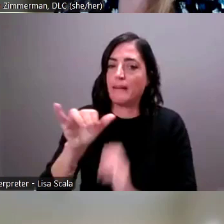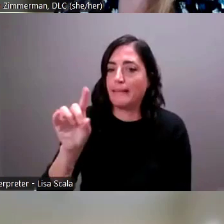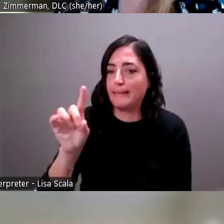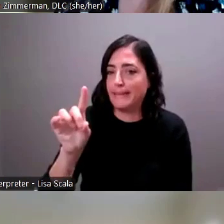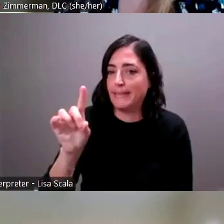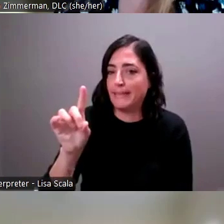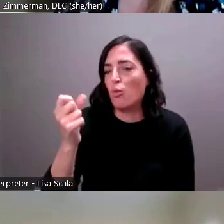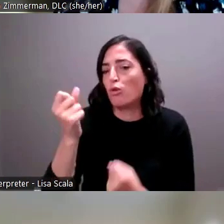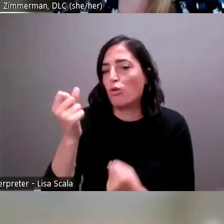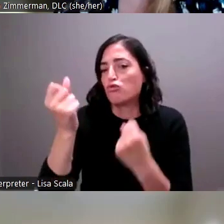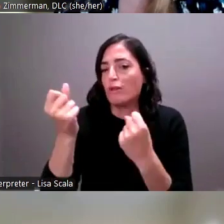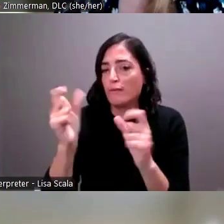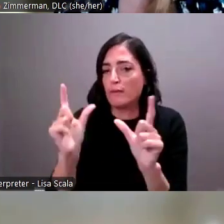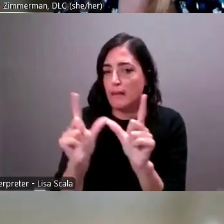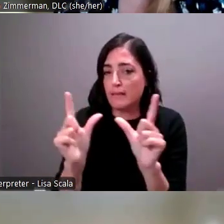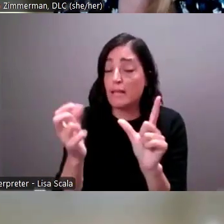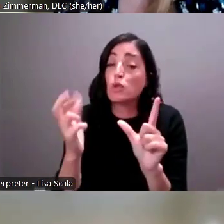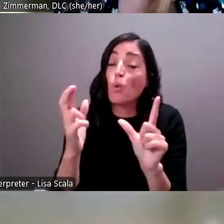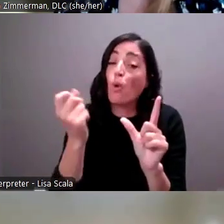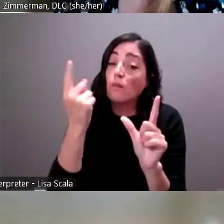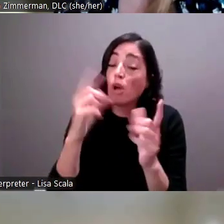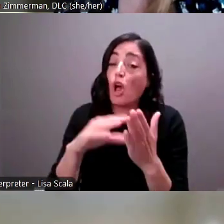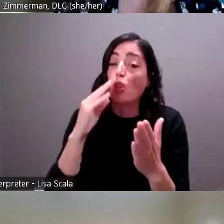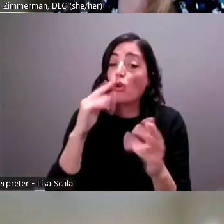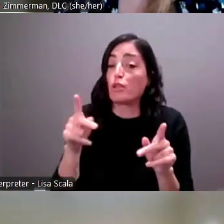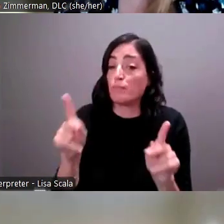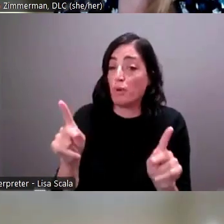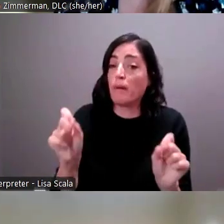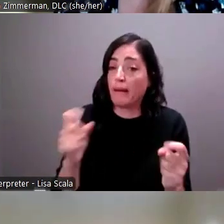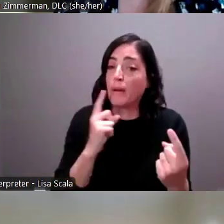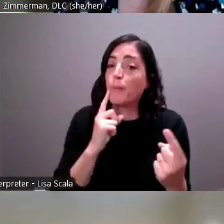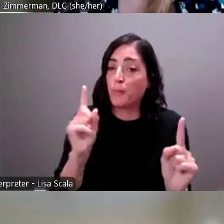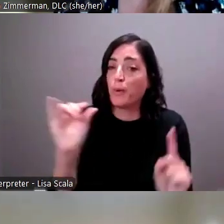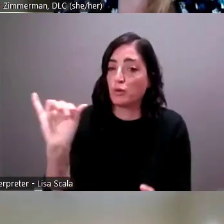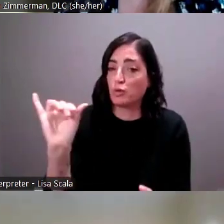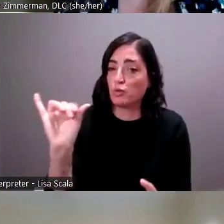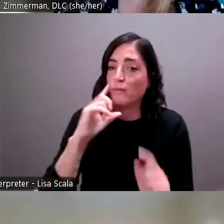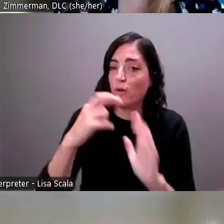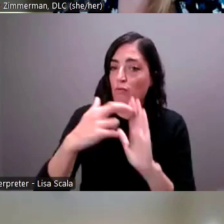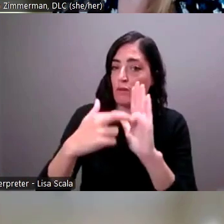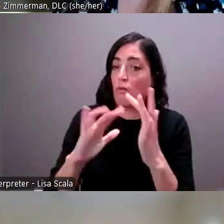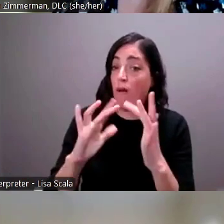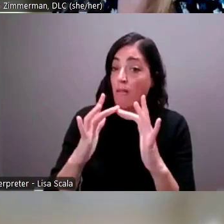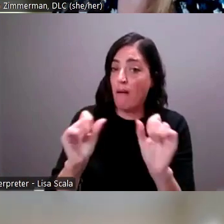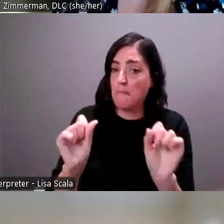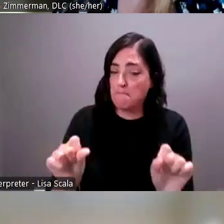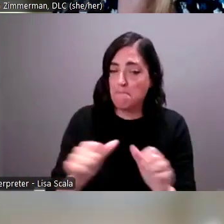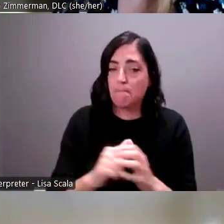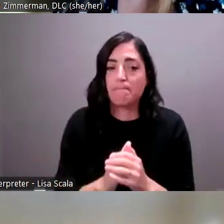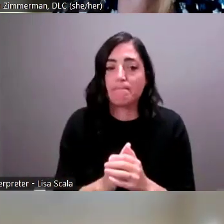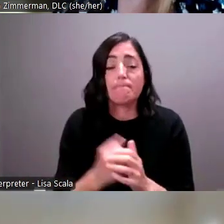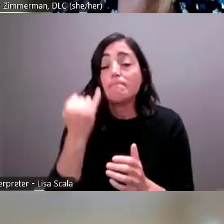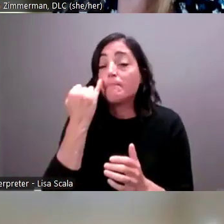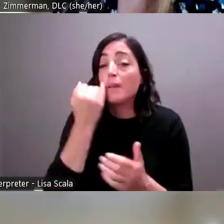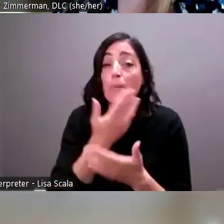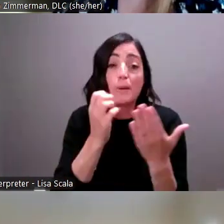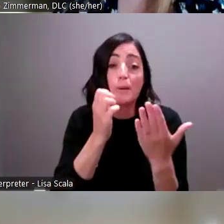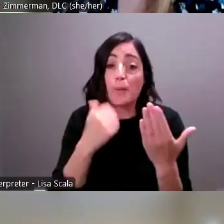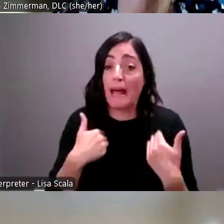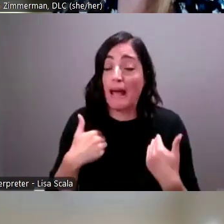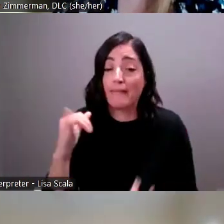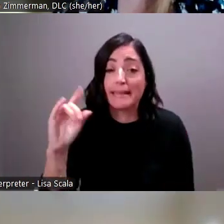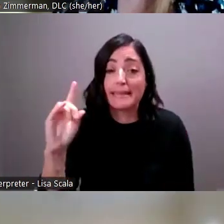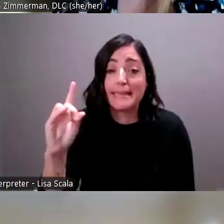driver's license, or learner's permits can also work to register online. If you don't have an ID and